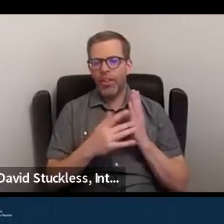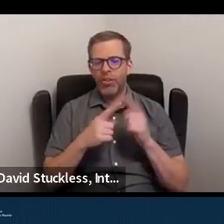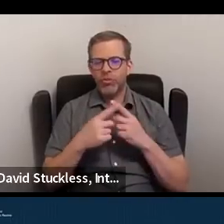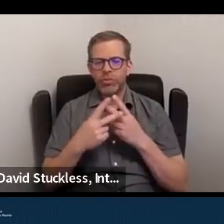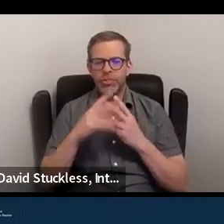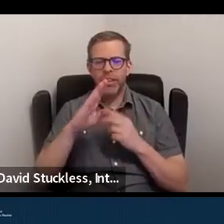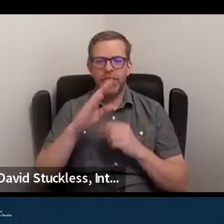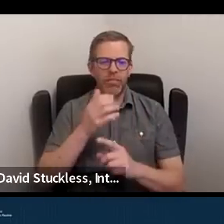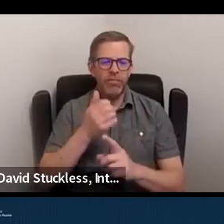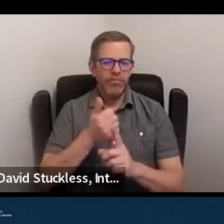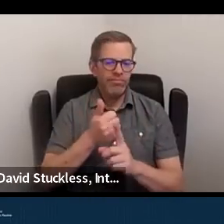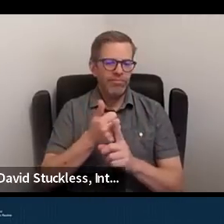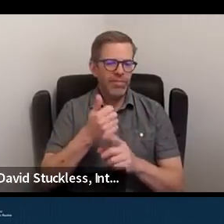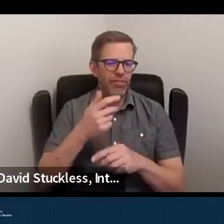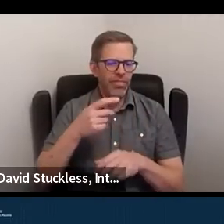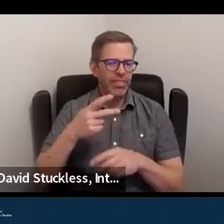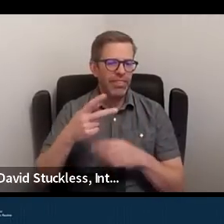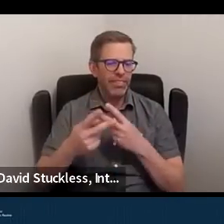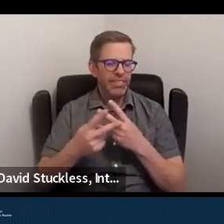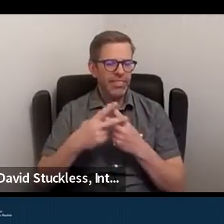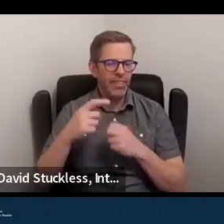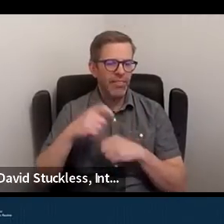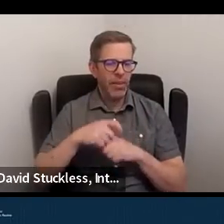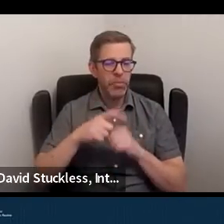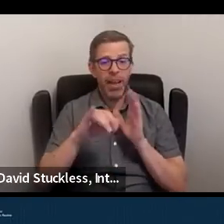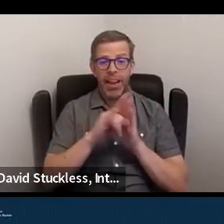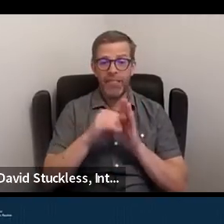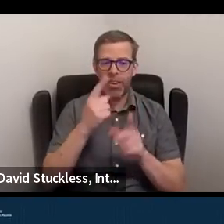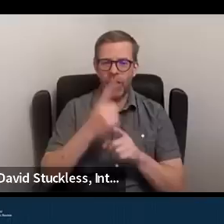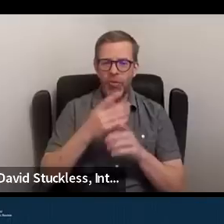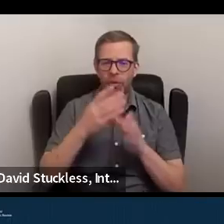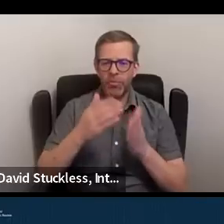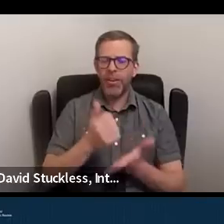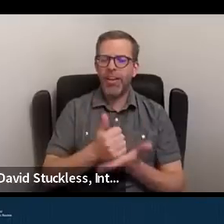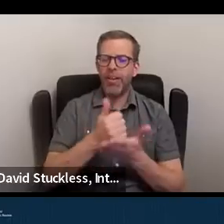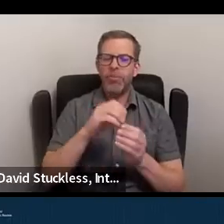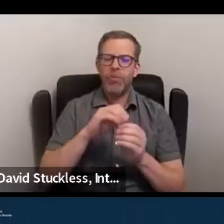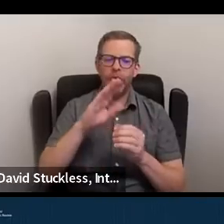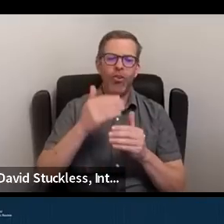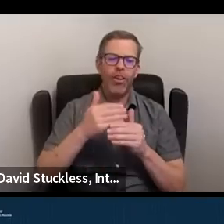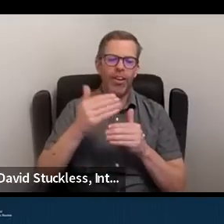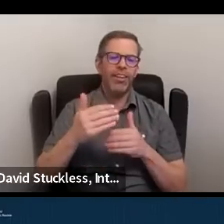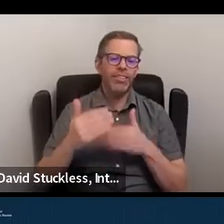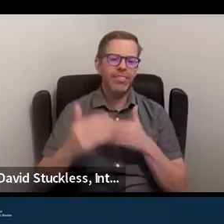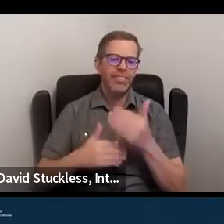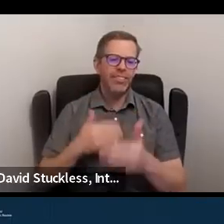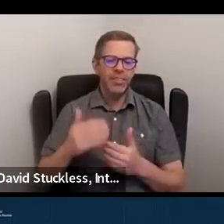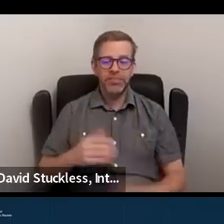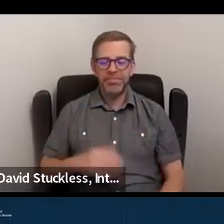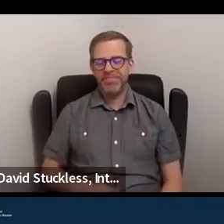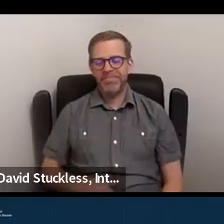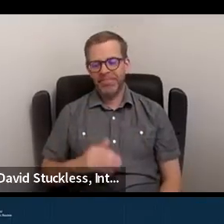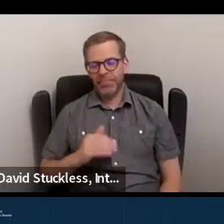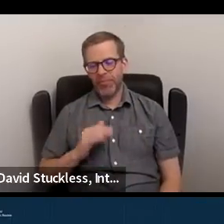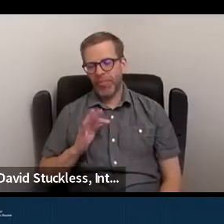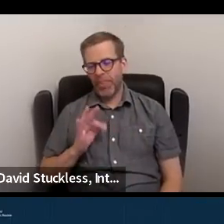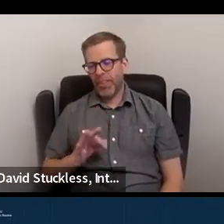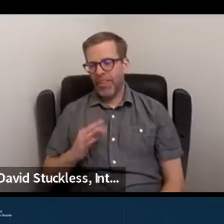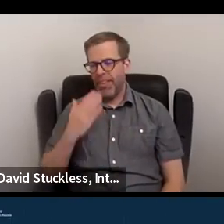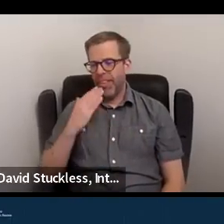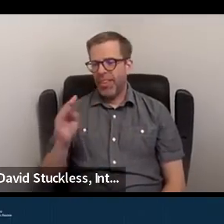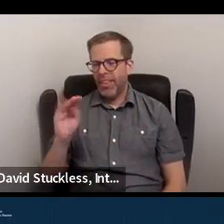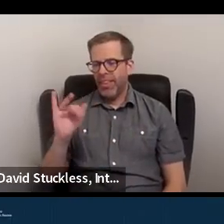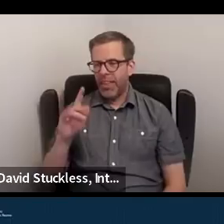then identify the right person that can help you in the next steps. Thanks, Mike. I actually, you had mentioned a